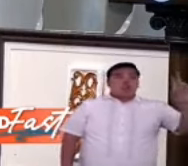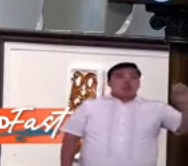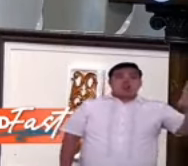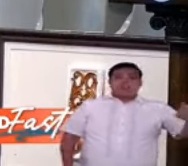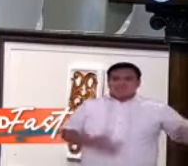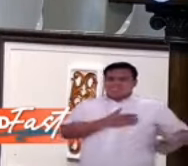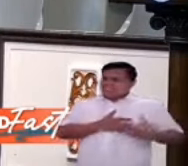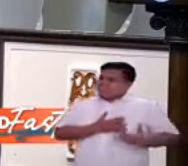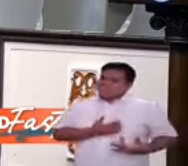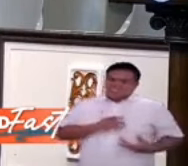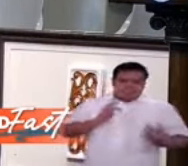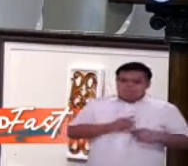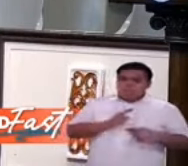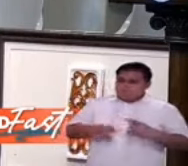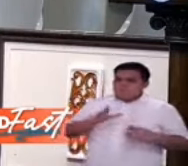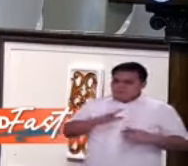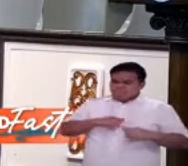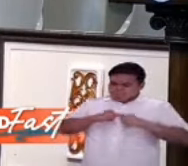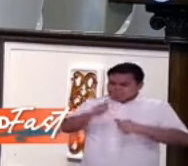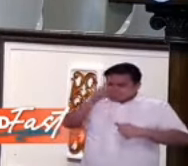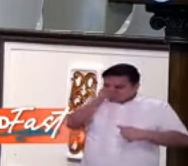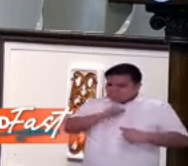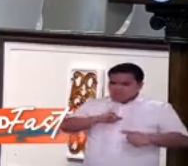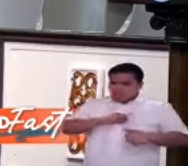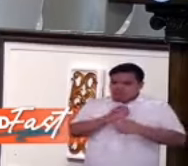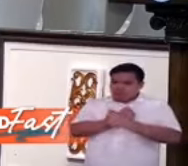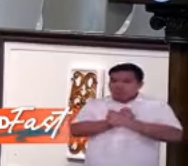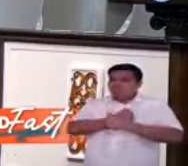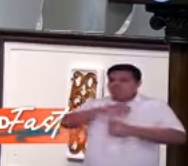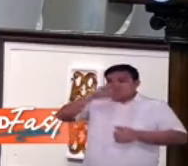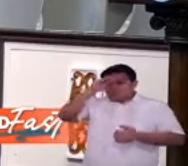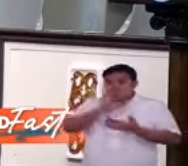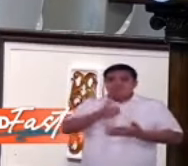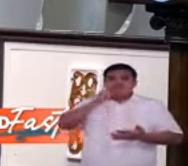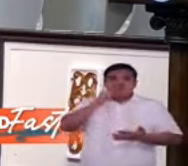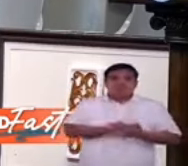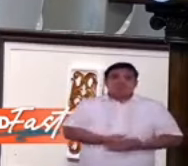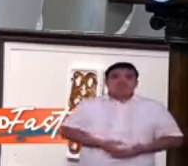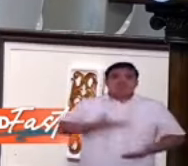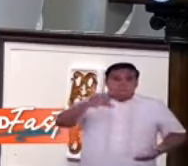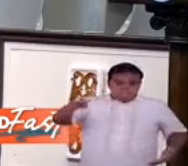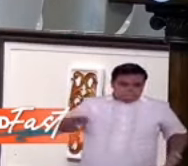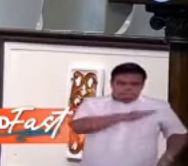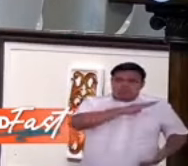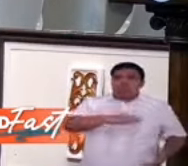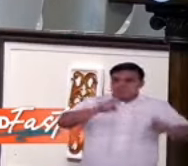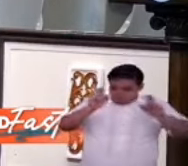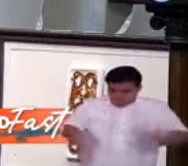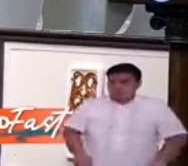lisod kayo eh. But you have to be consistent. You have to be firm, loving and